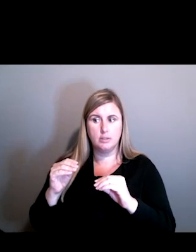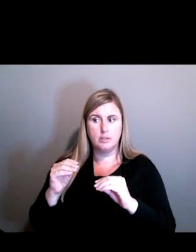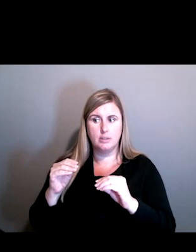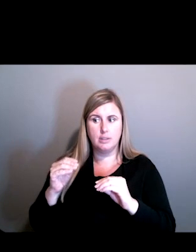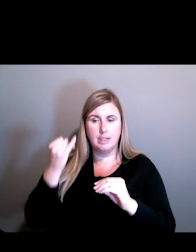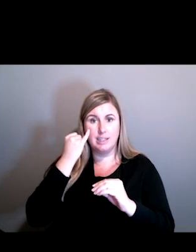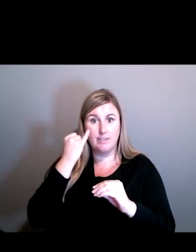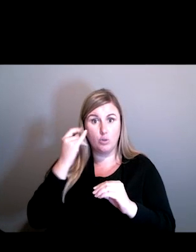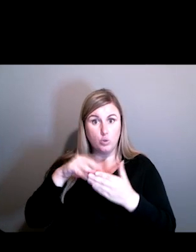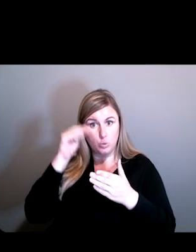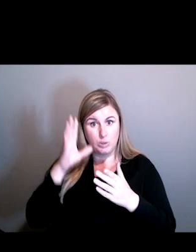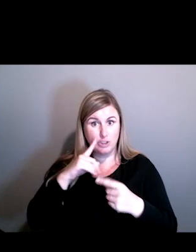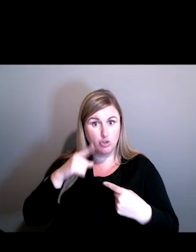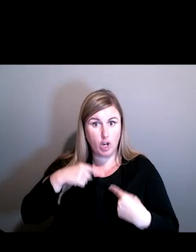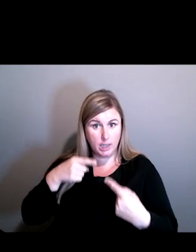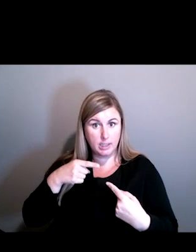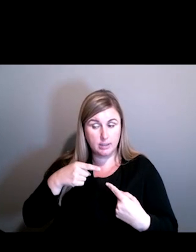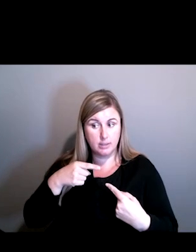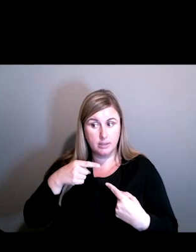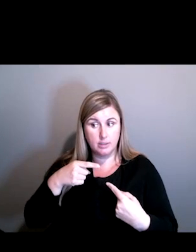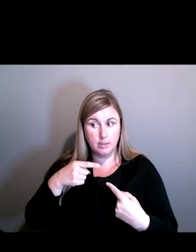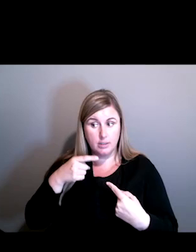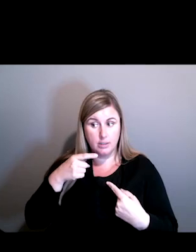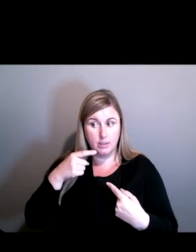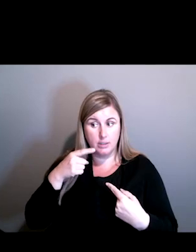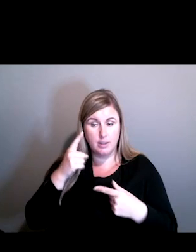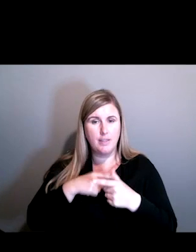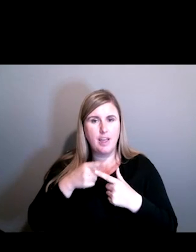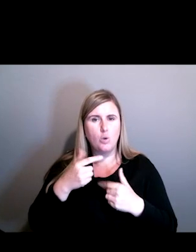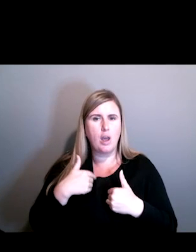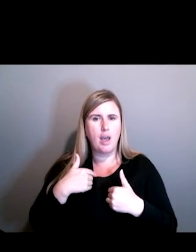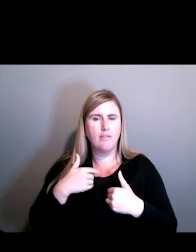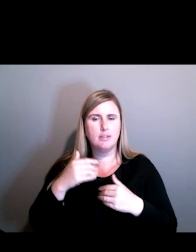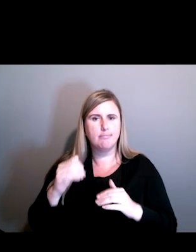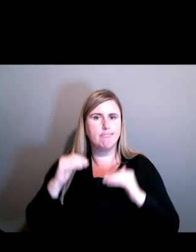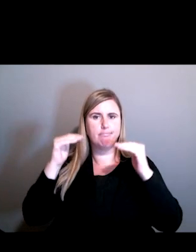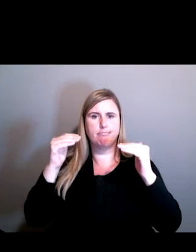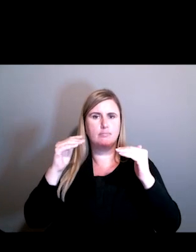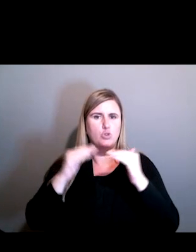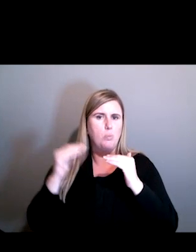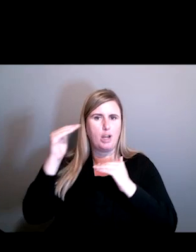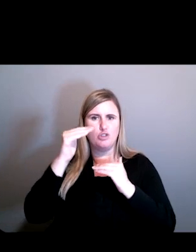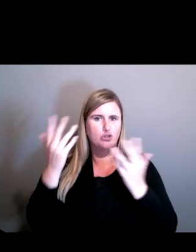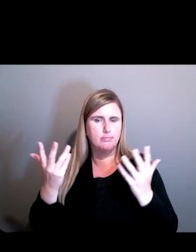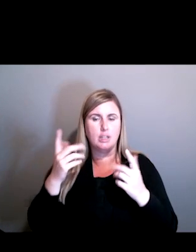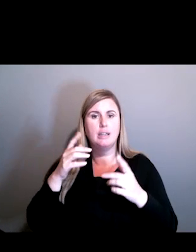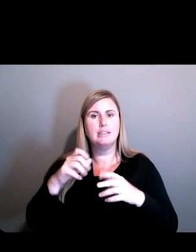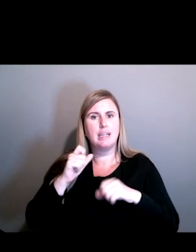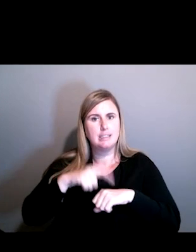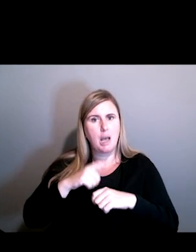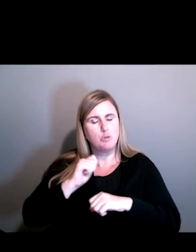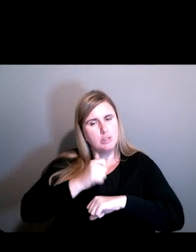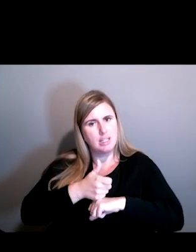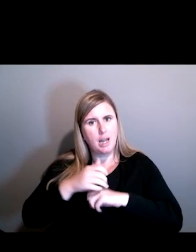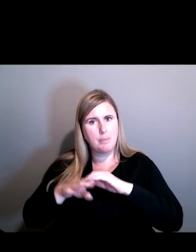taught. If your student is struggling, then you have placed them too high. So take